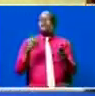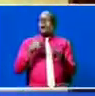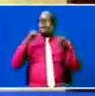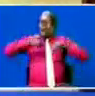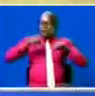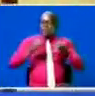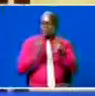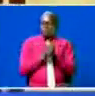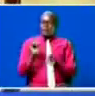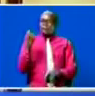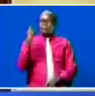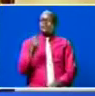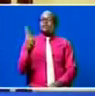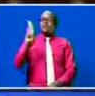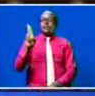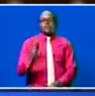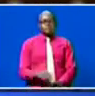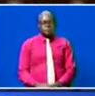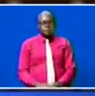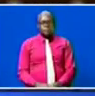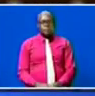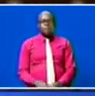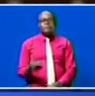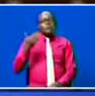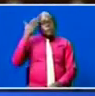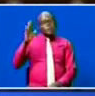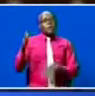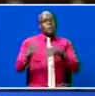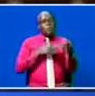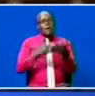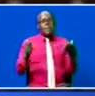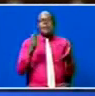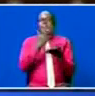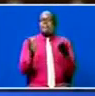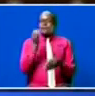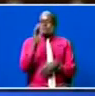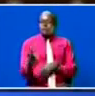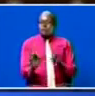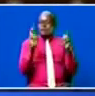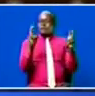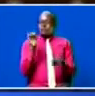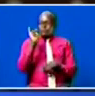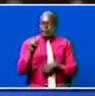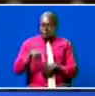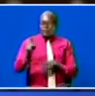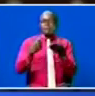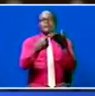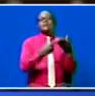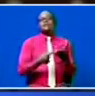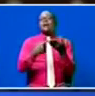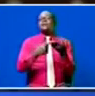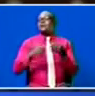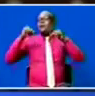deal with President Uhuru Kenyatta. We don't know exactly whether it was part of the issue that they discussed and